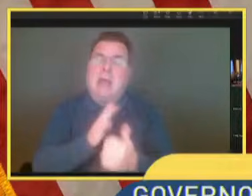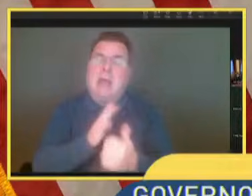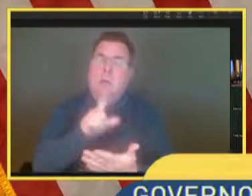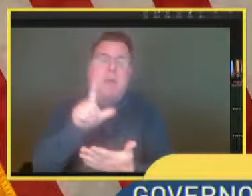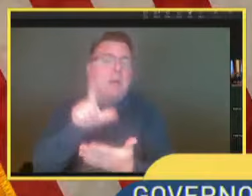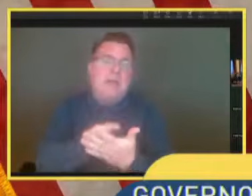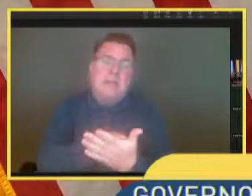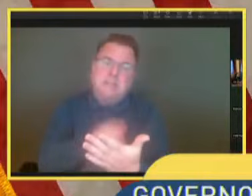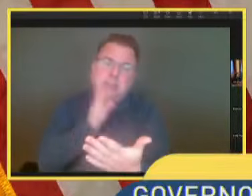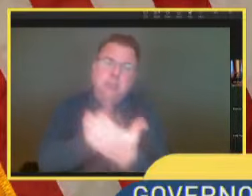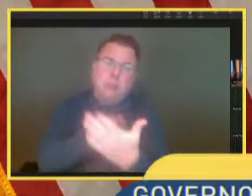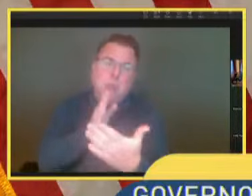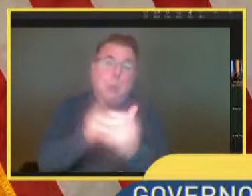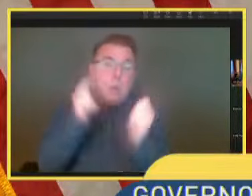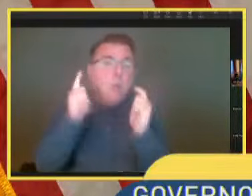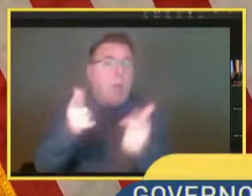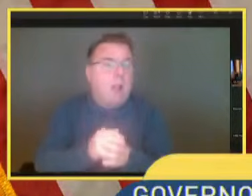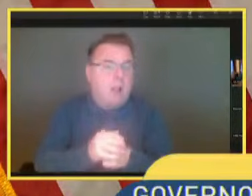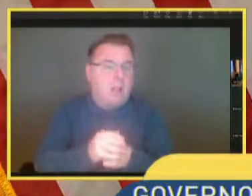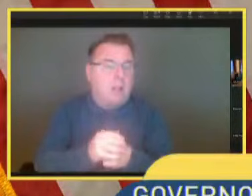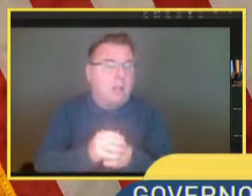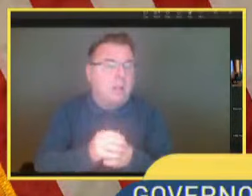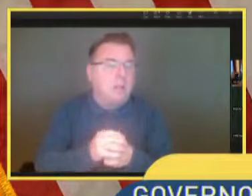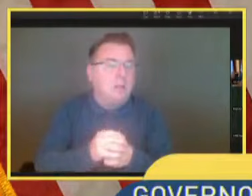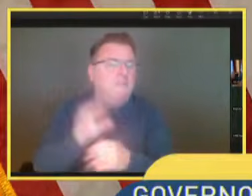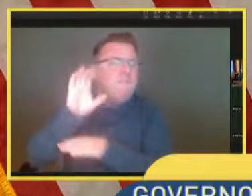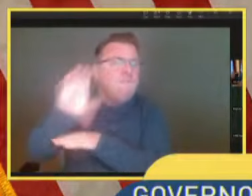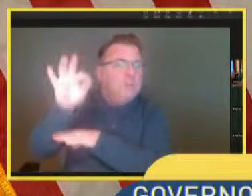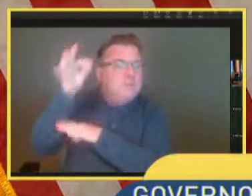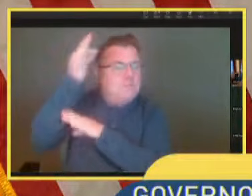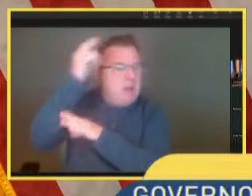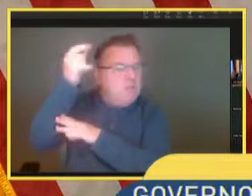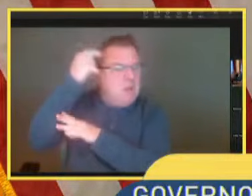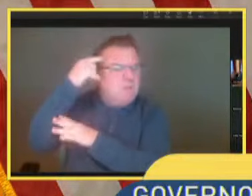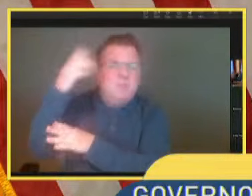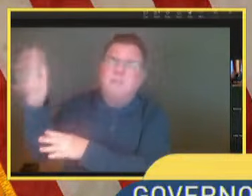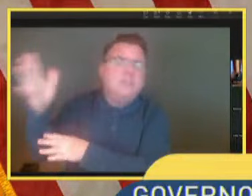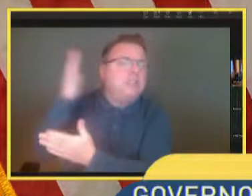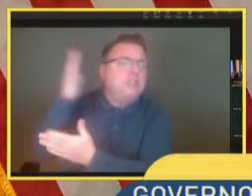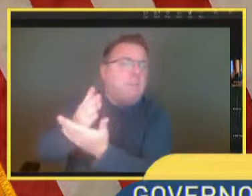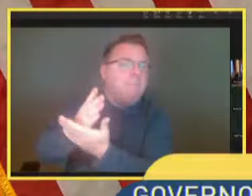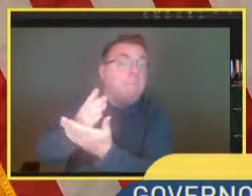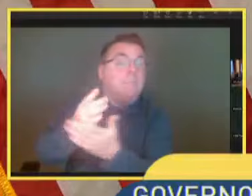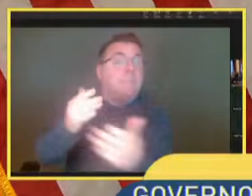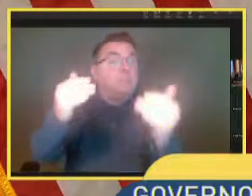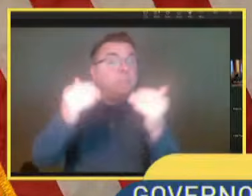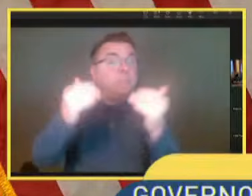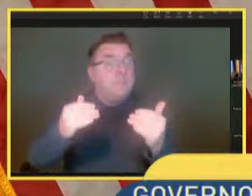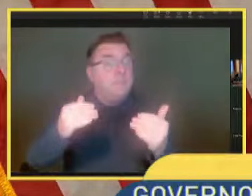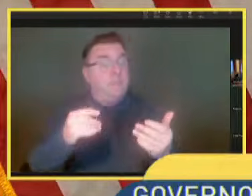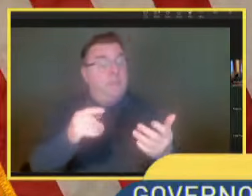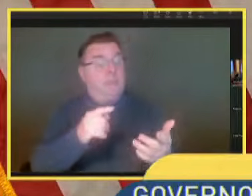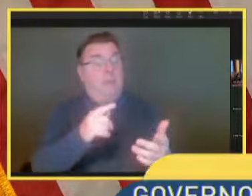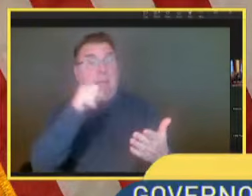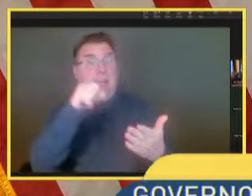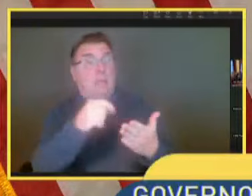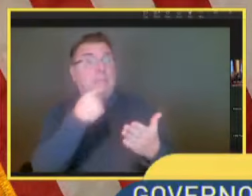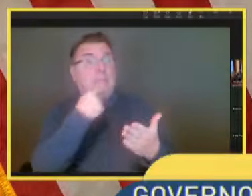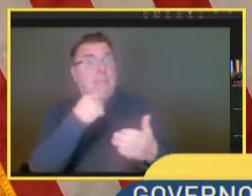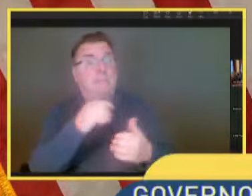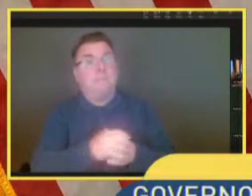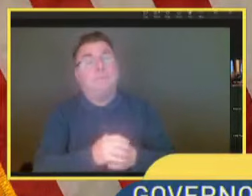to us to hold the federal government accountable. We also make clear in our letter that we will use every legal